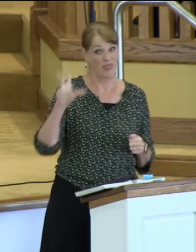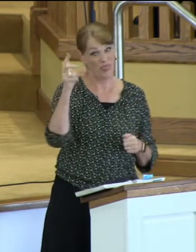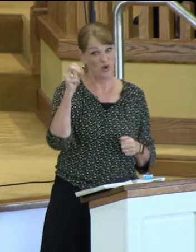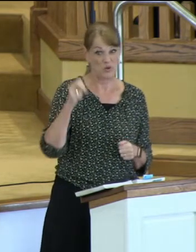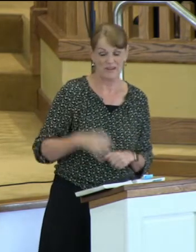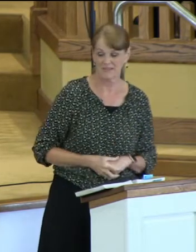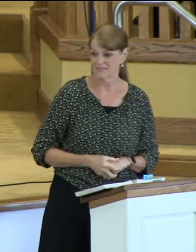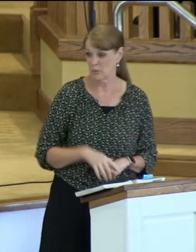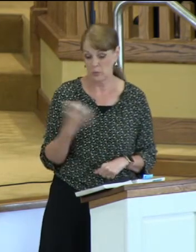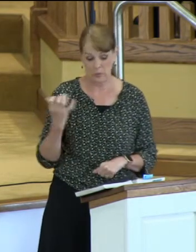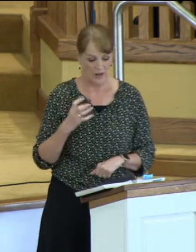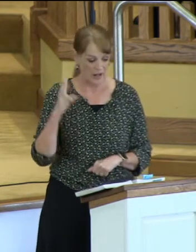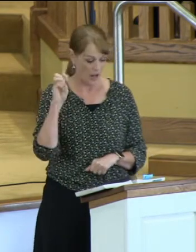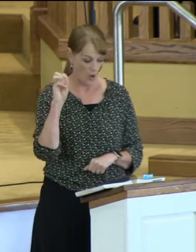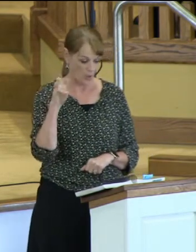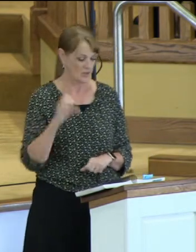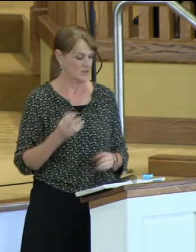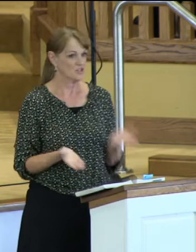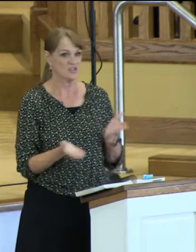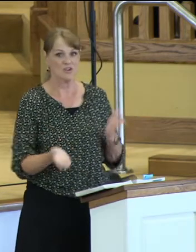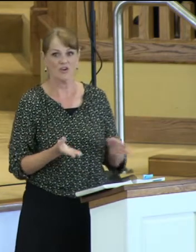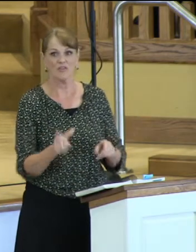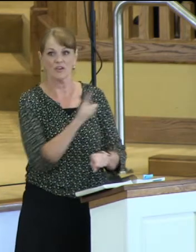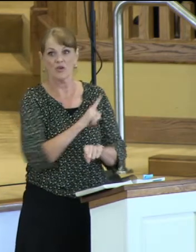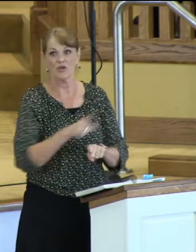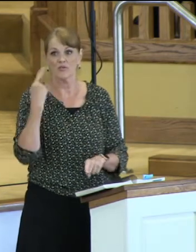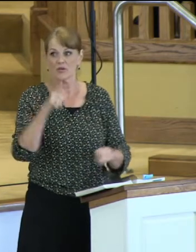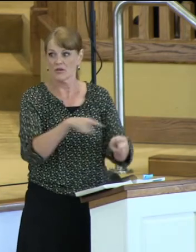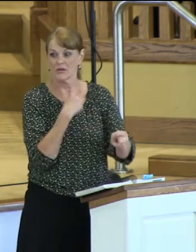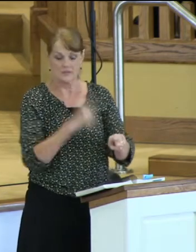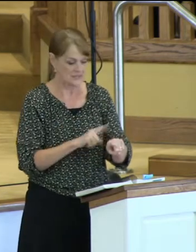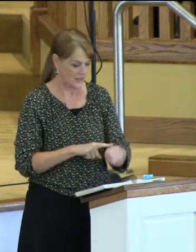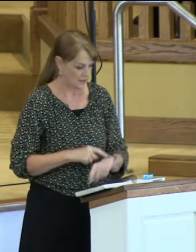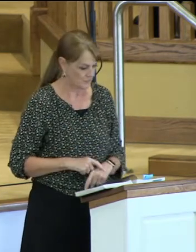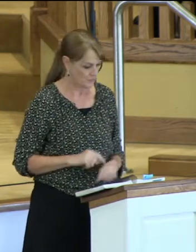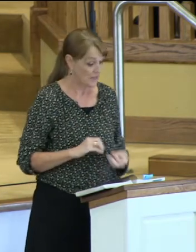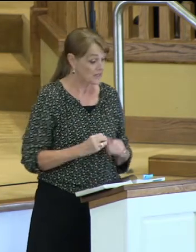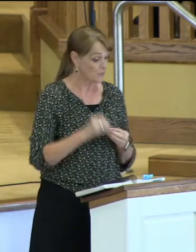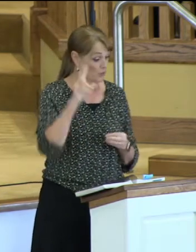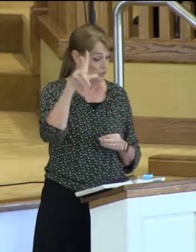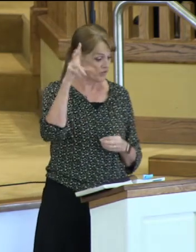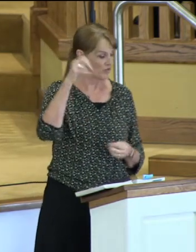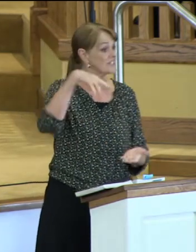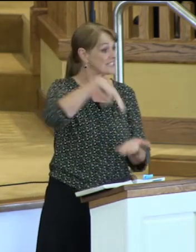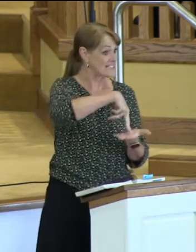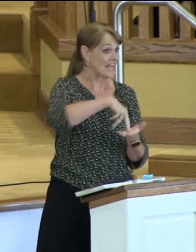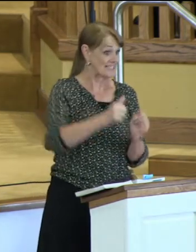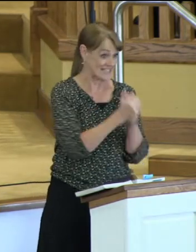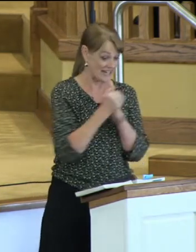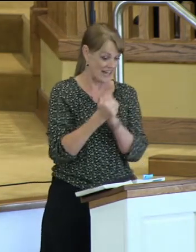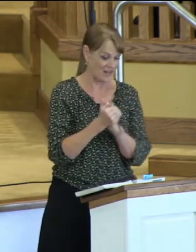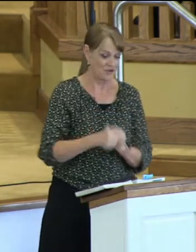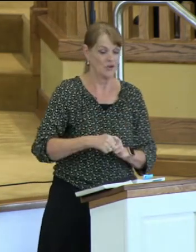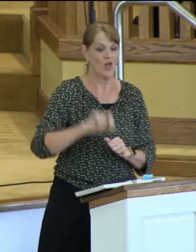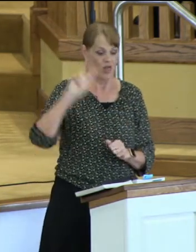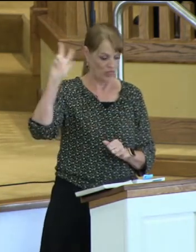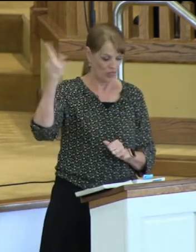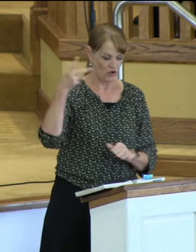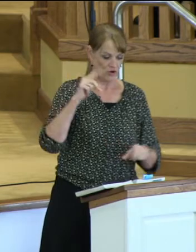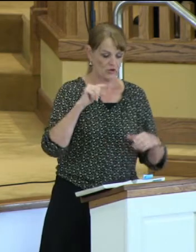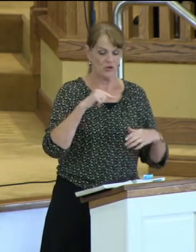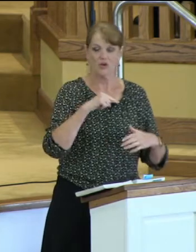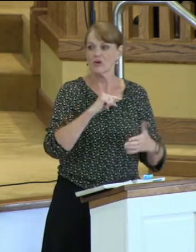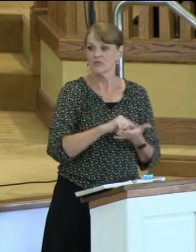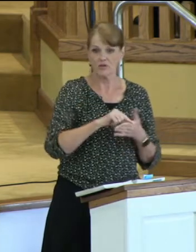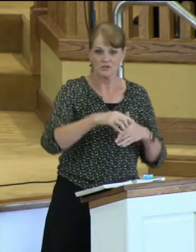So, wow, we're in their maybe late 20s themselves. All right, number 350, let's stand together. We'll sing the third verse, shake them hands, and come